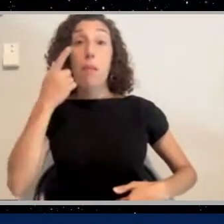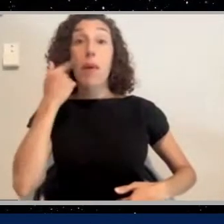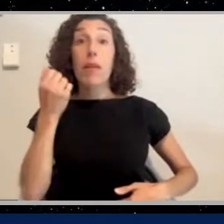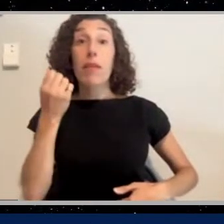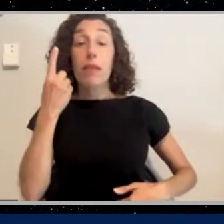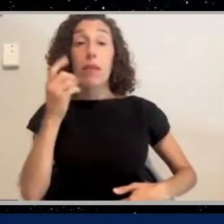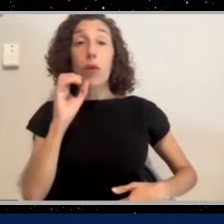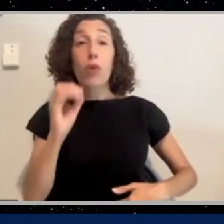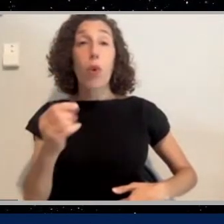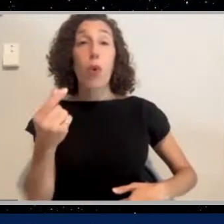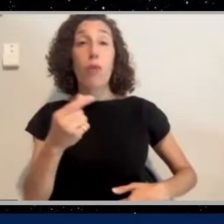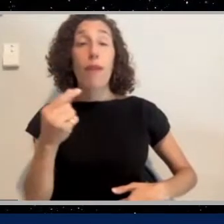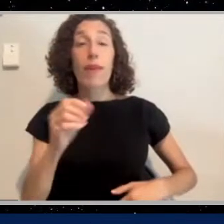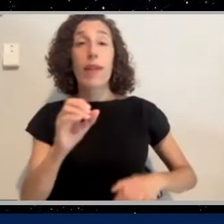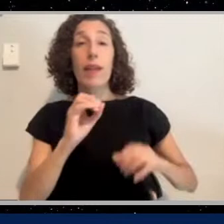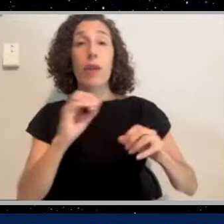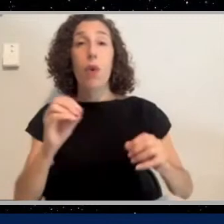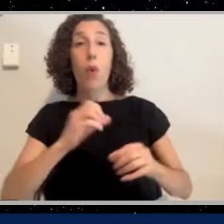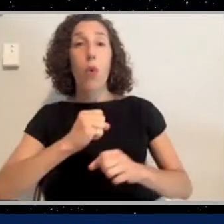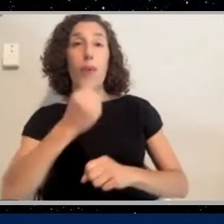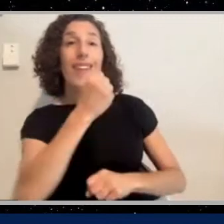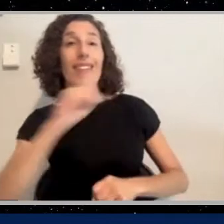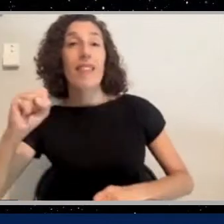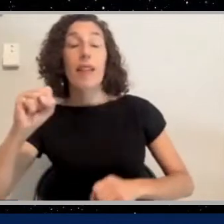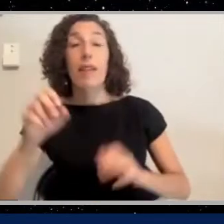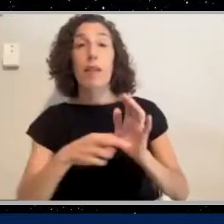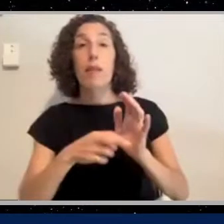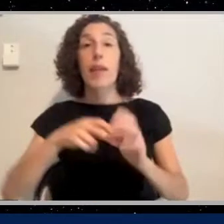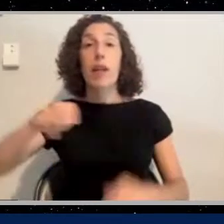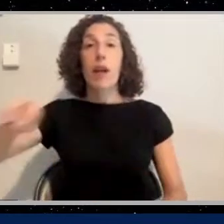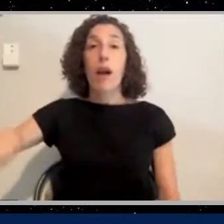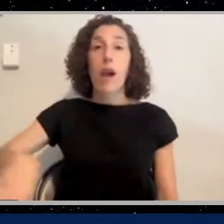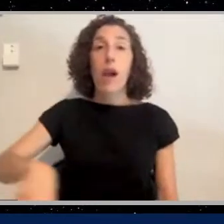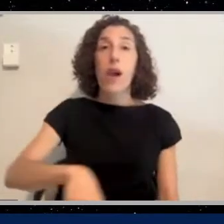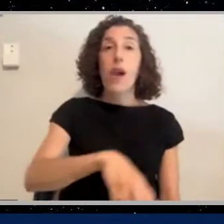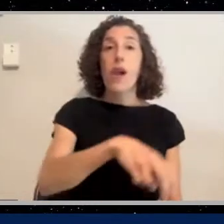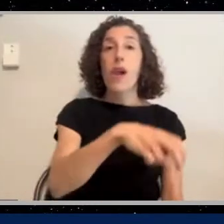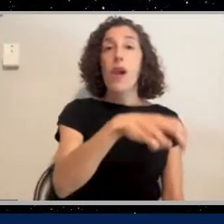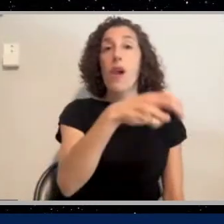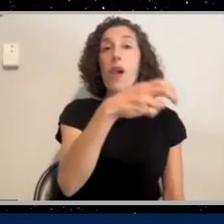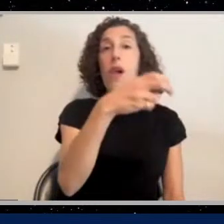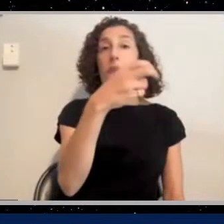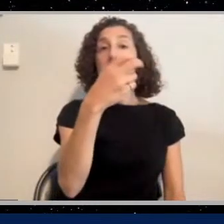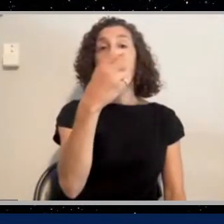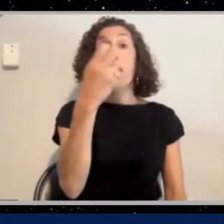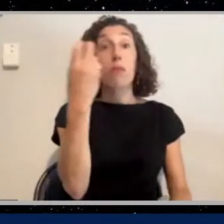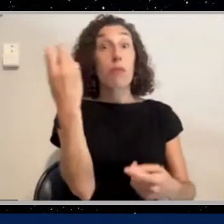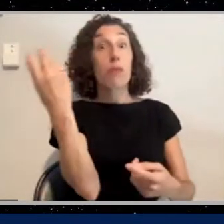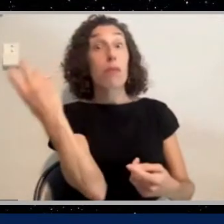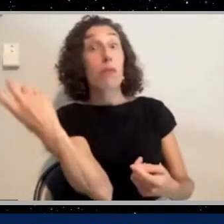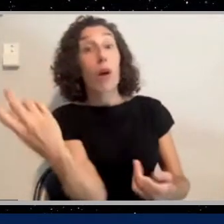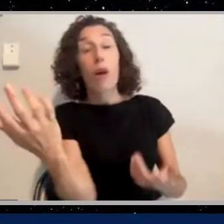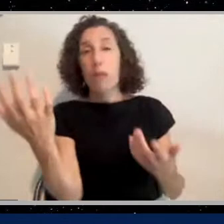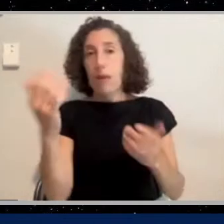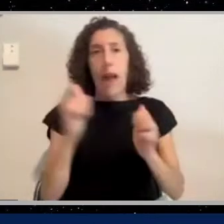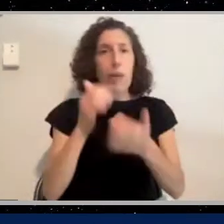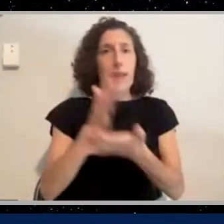swinging. And the other important thing that strap was doing was keeping my legs together, because I didn't want to be doing the splits